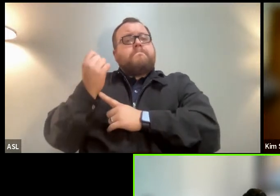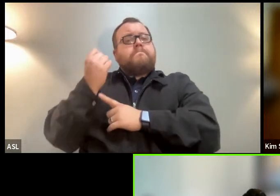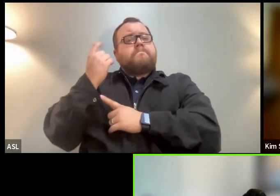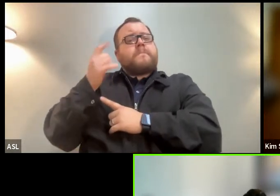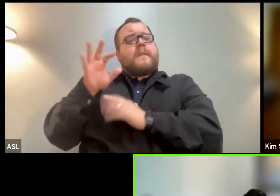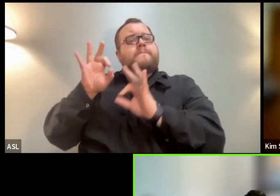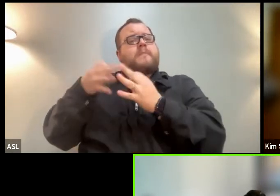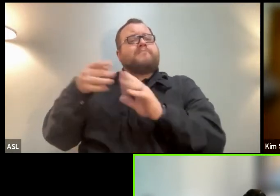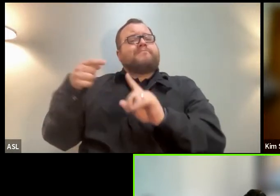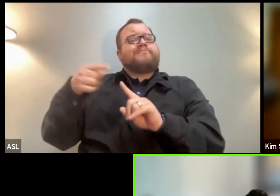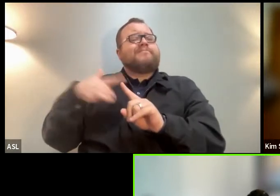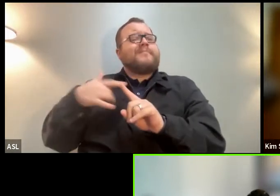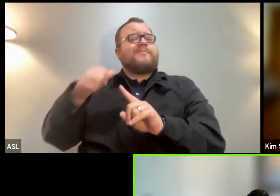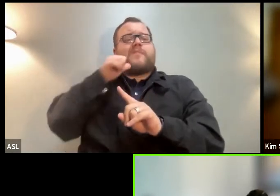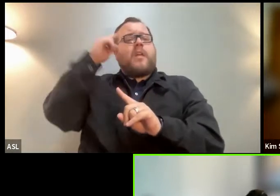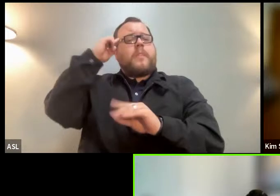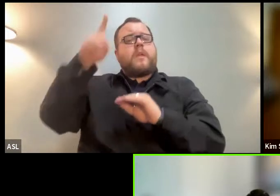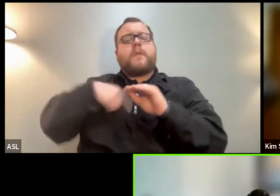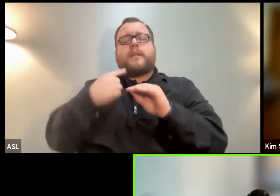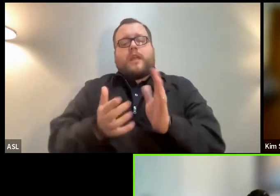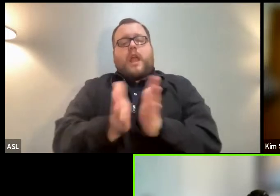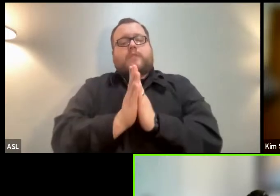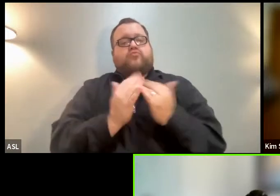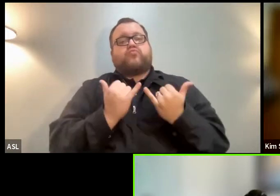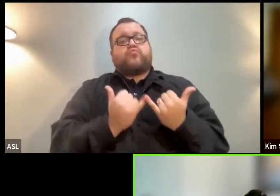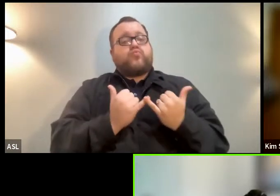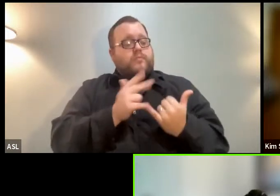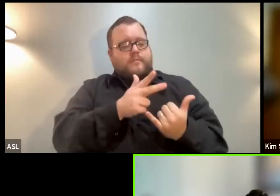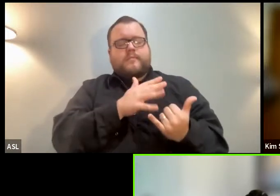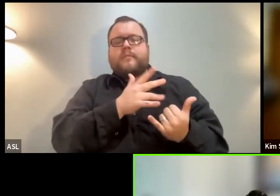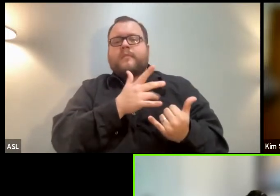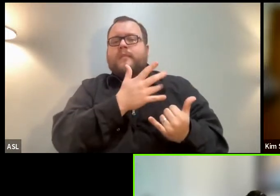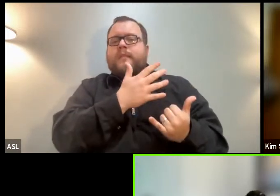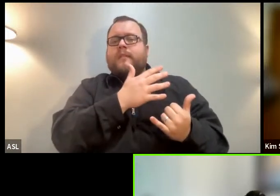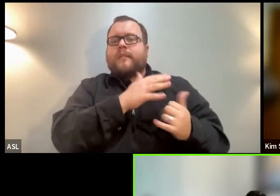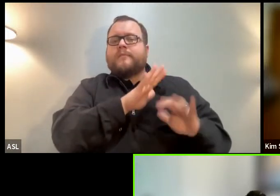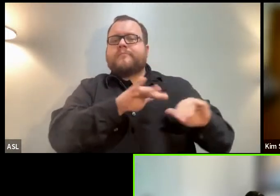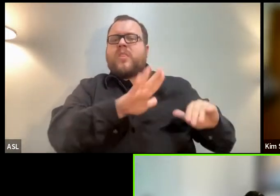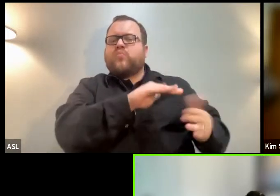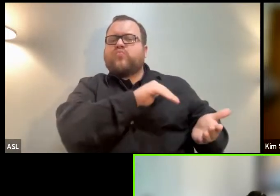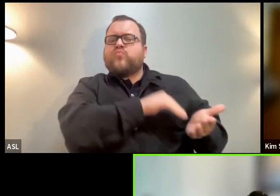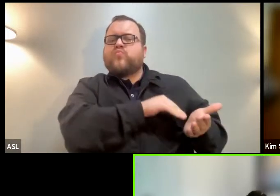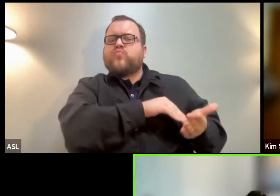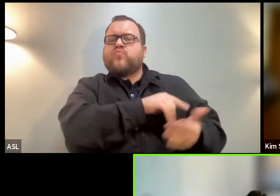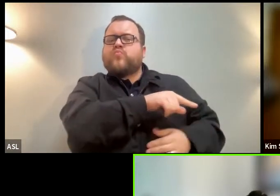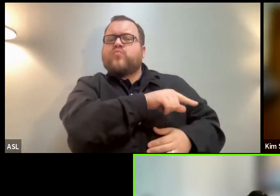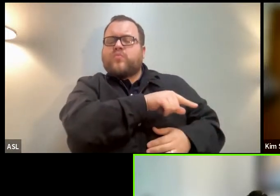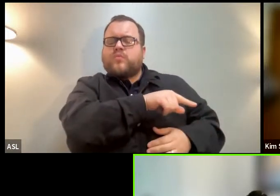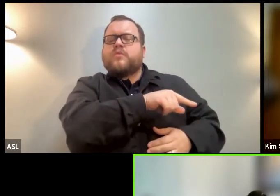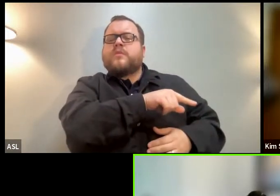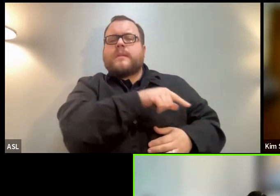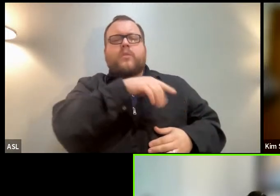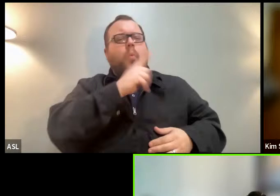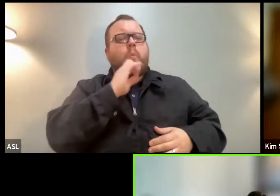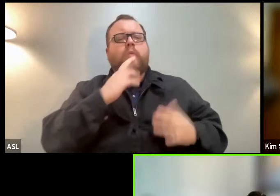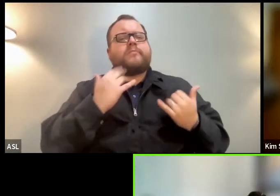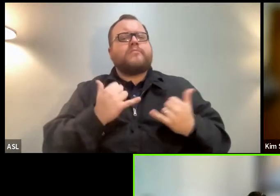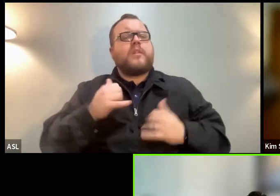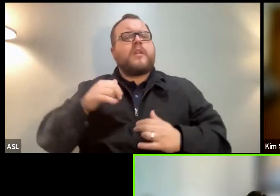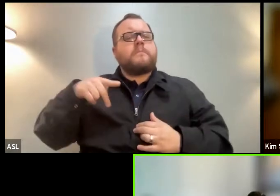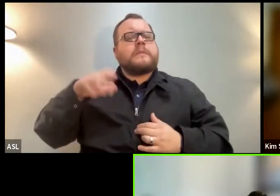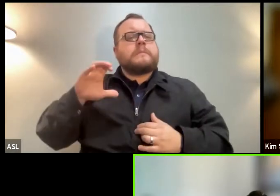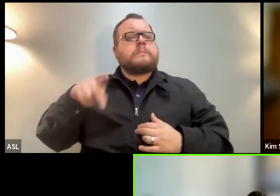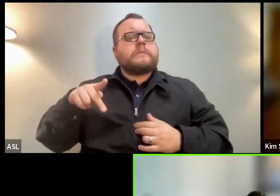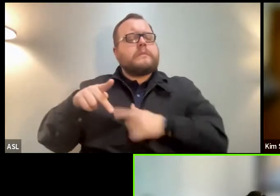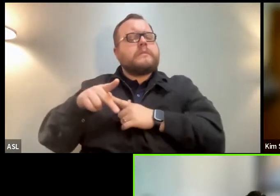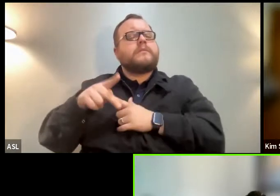just asking their current pediatric doctor or PCP, how